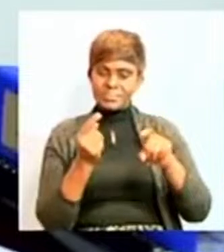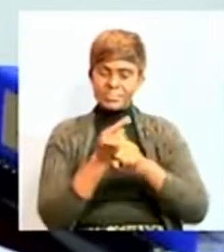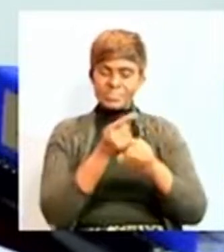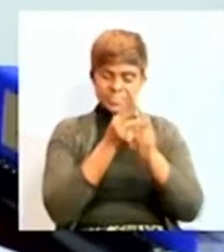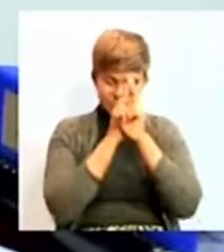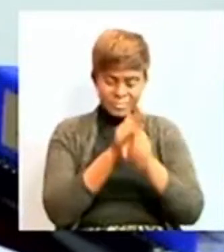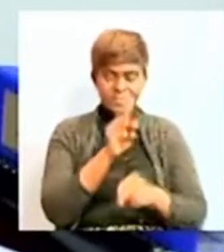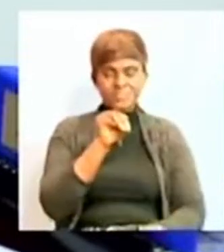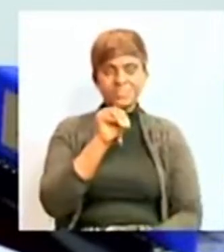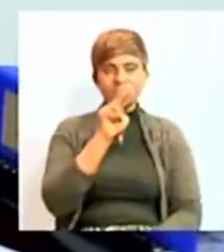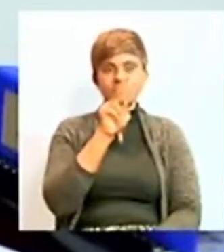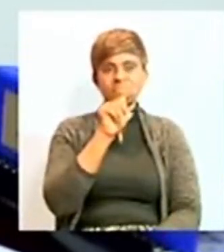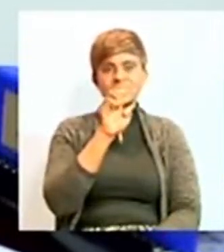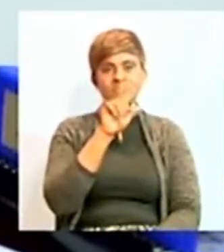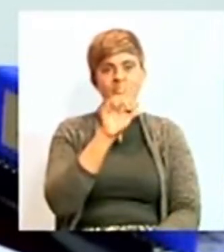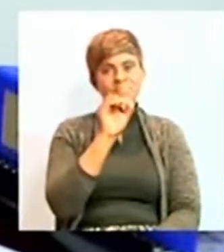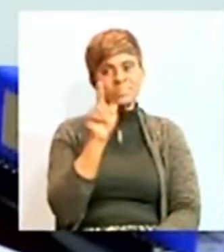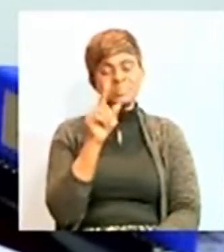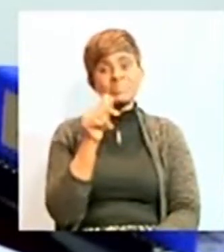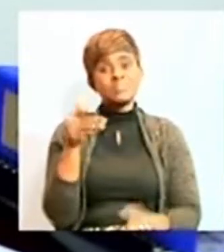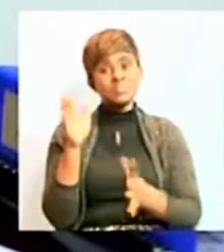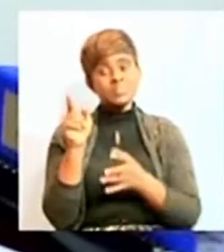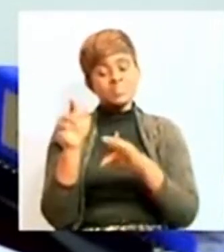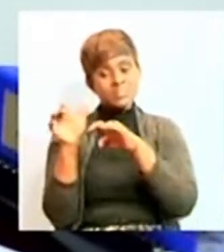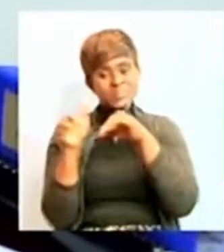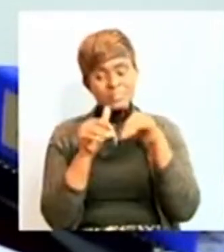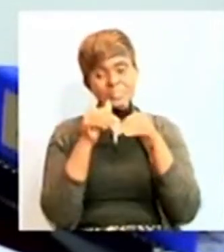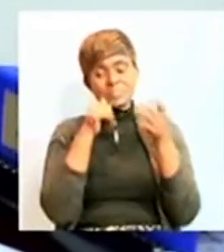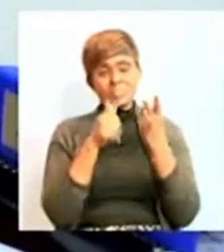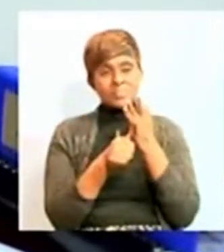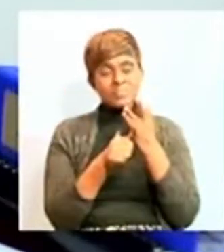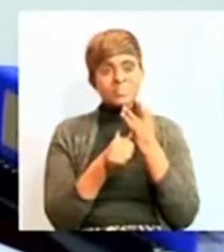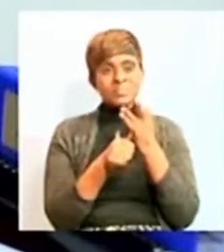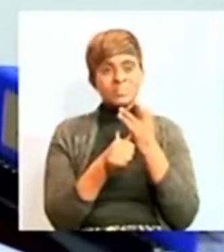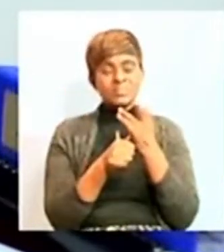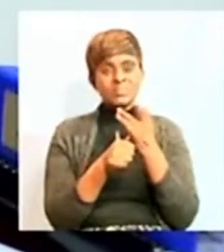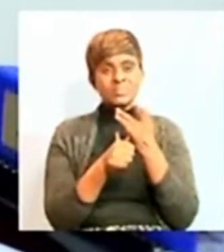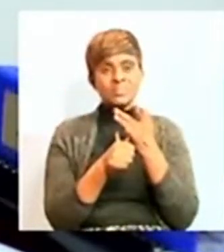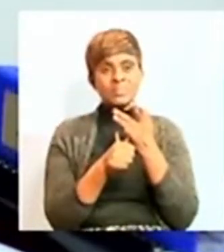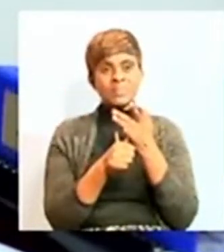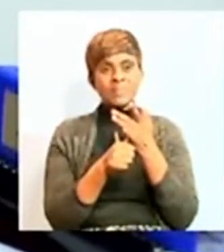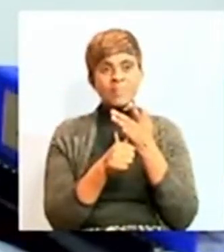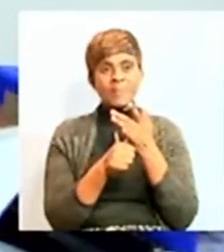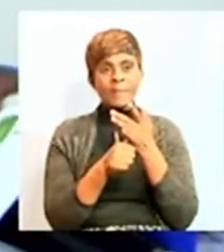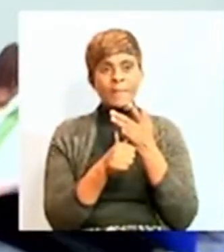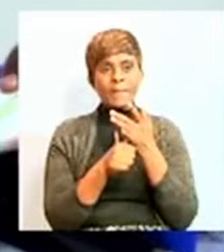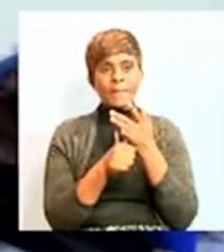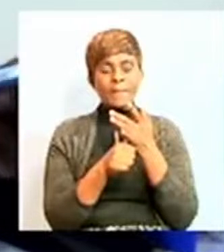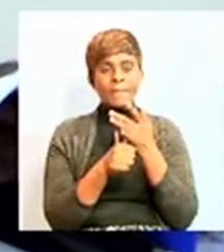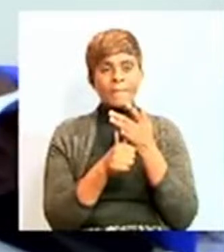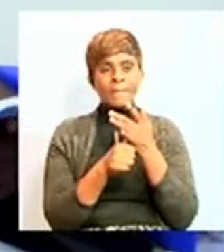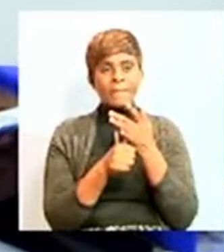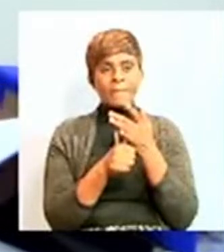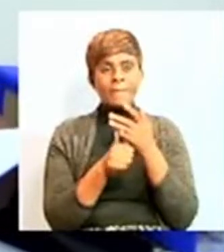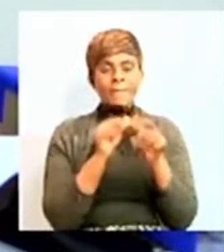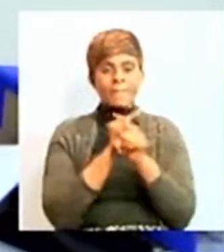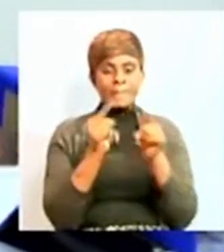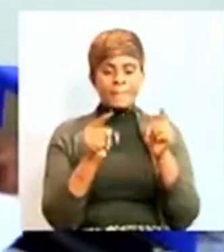Mutelo. I allowed that you withdraw the letter where you just prepare a